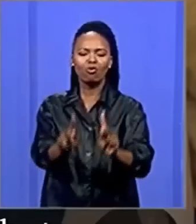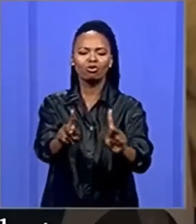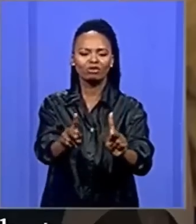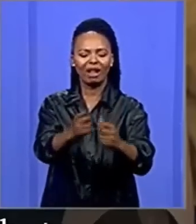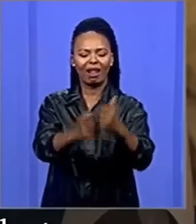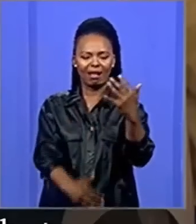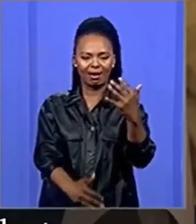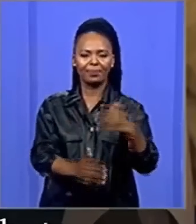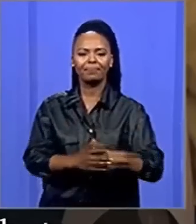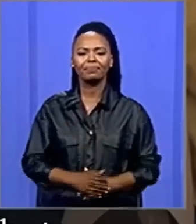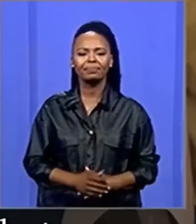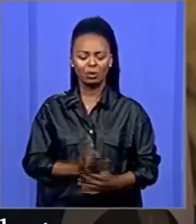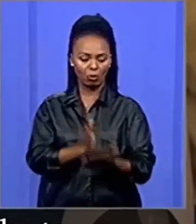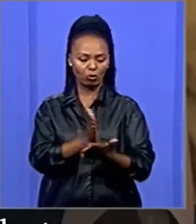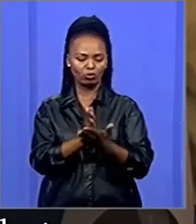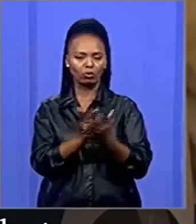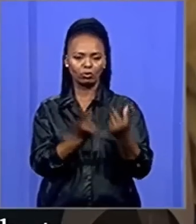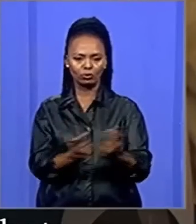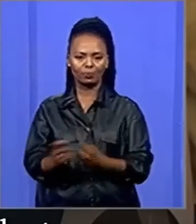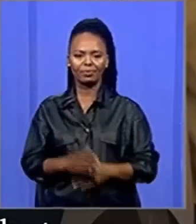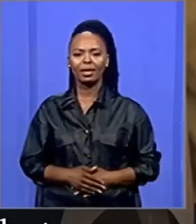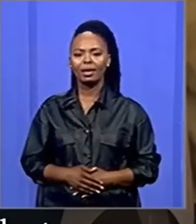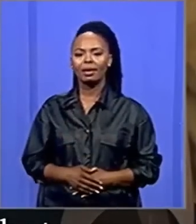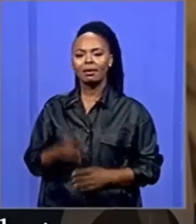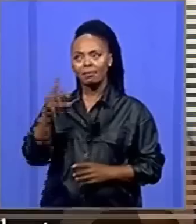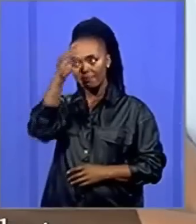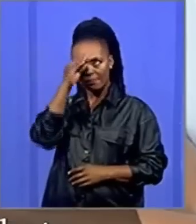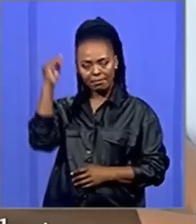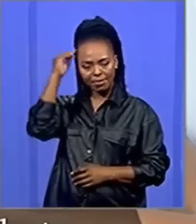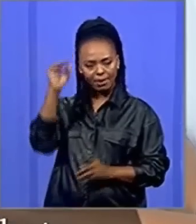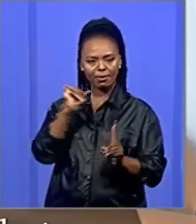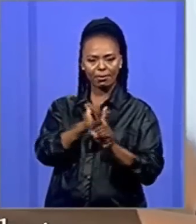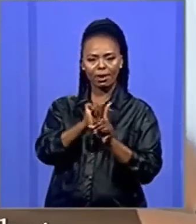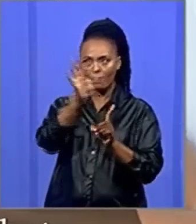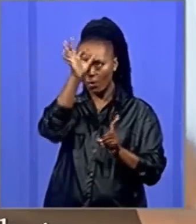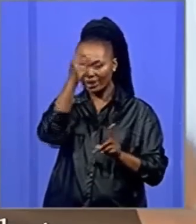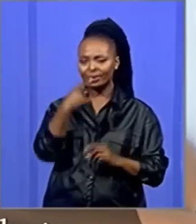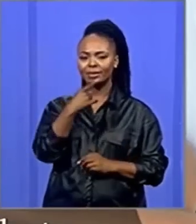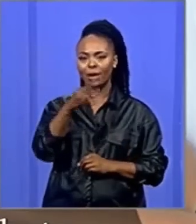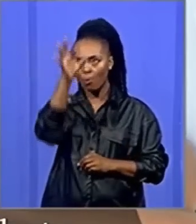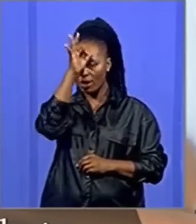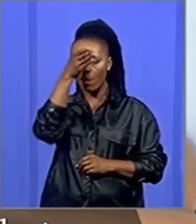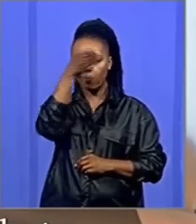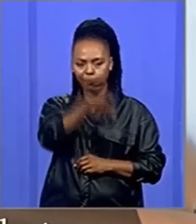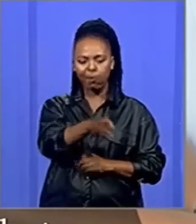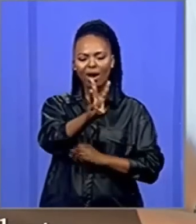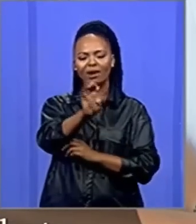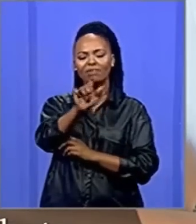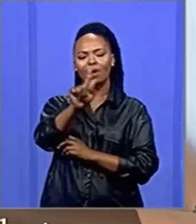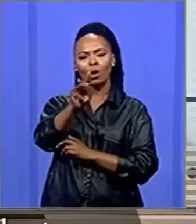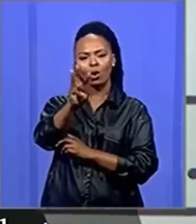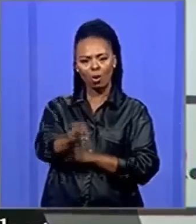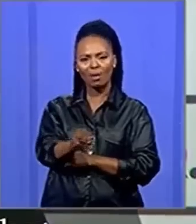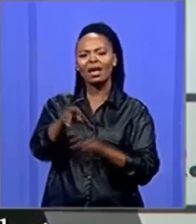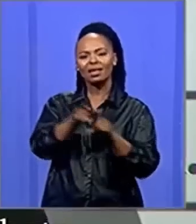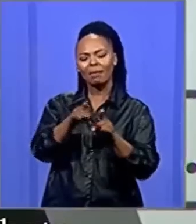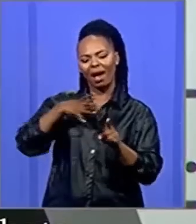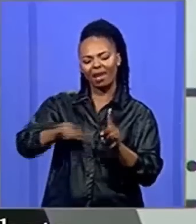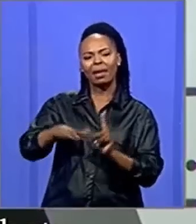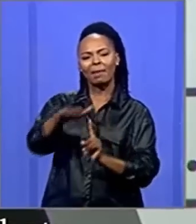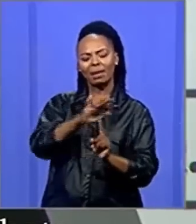opportunities. Letona la naha la sepolesa Bekicele le tshebisitse baahi hore mapolesa a tla romelwa ka bongata Felcom le dibakeng tse ding tse